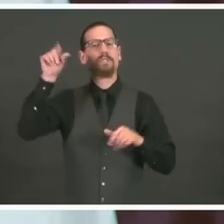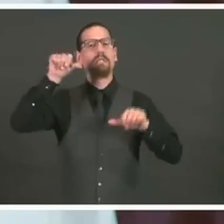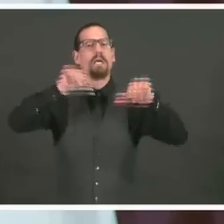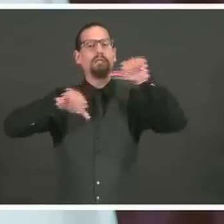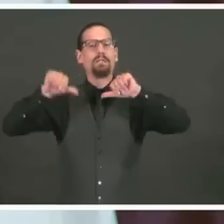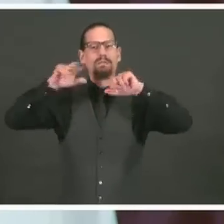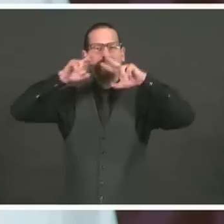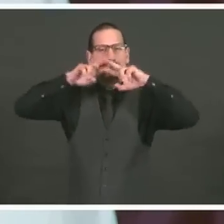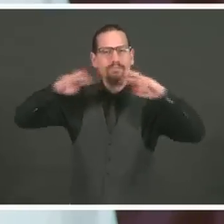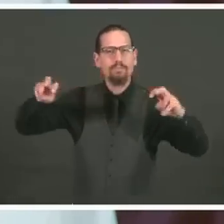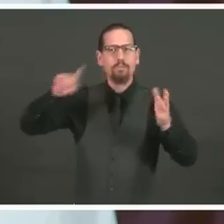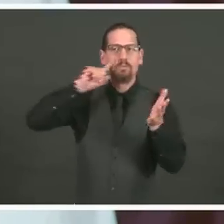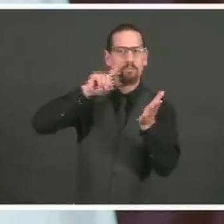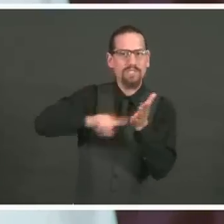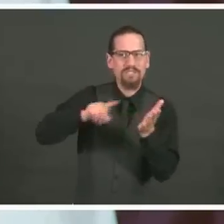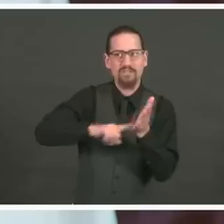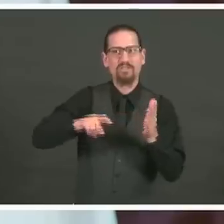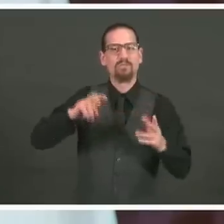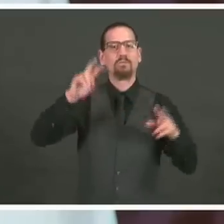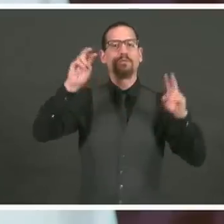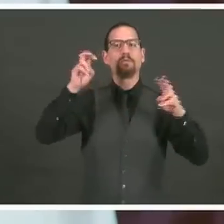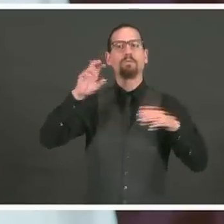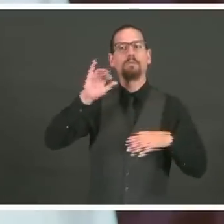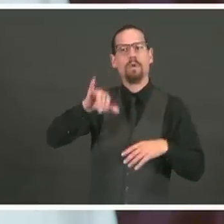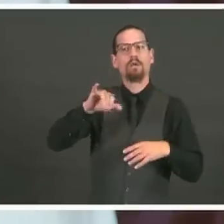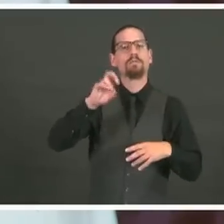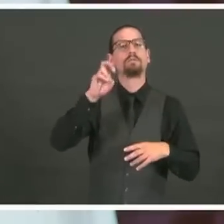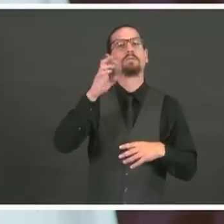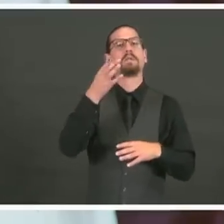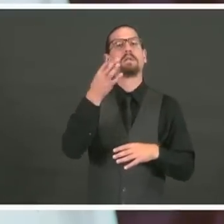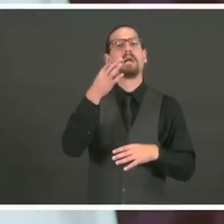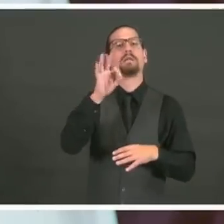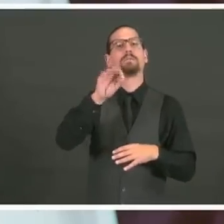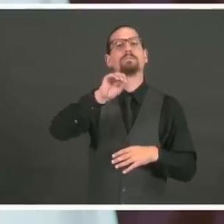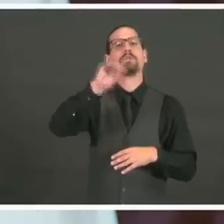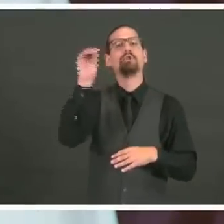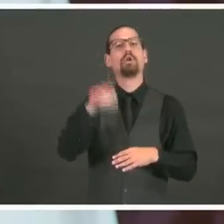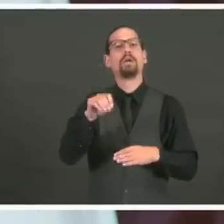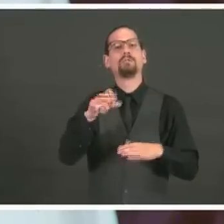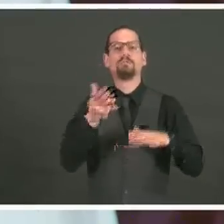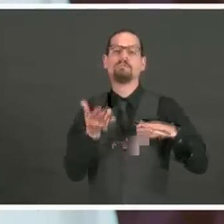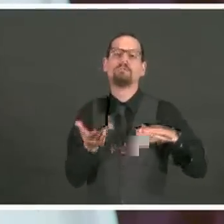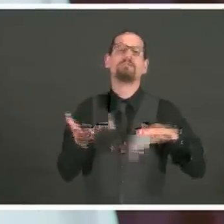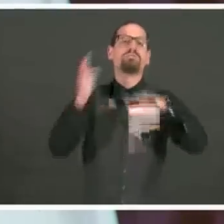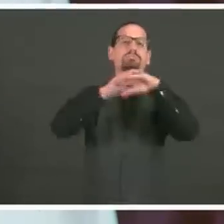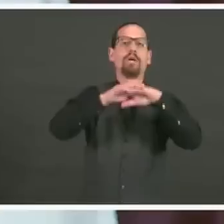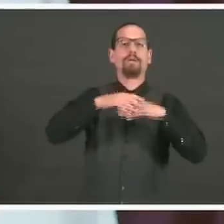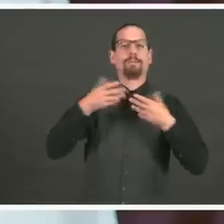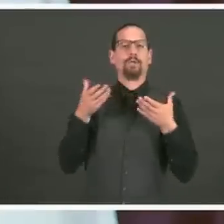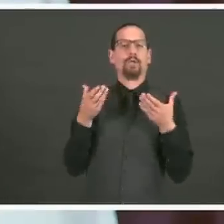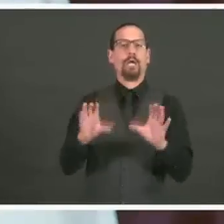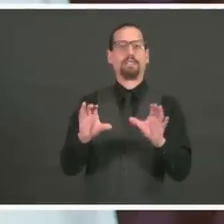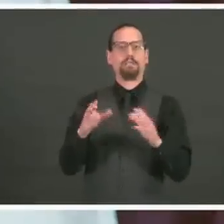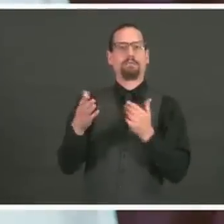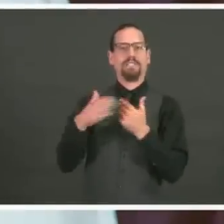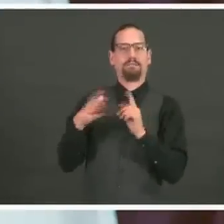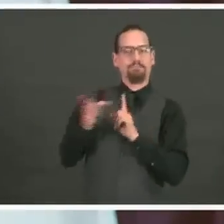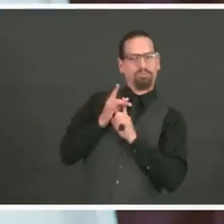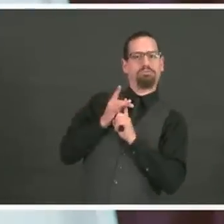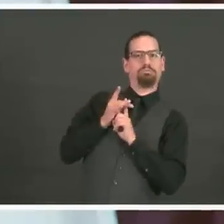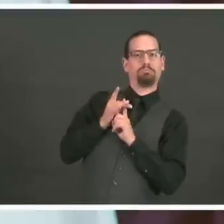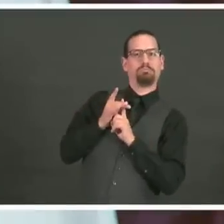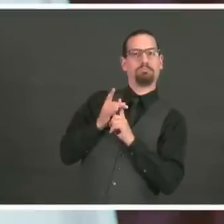times more likely to get the virus indoors compared to outdoors, which is